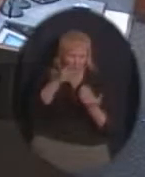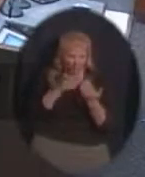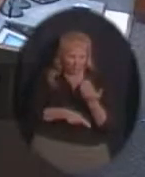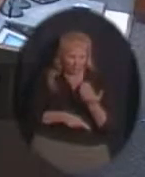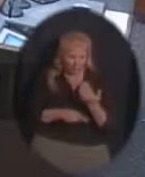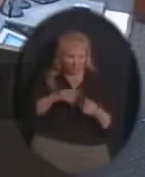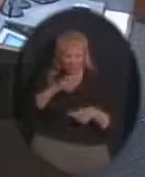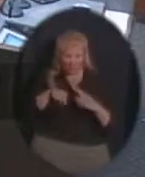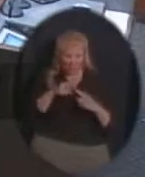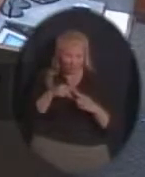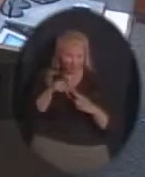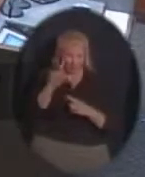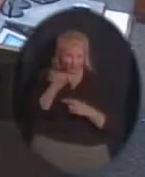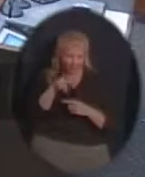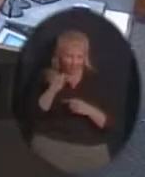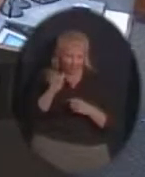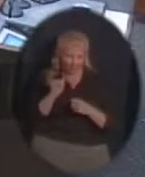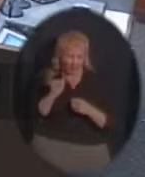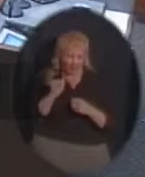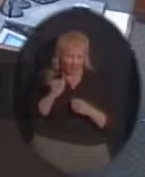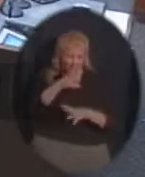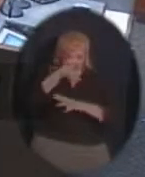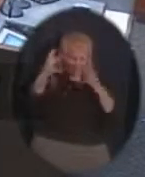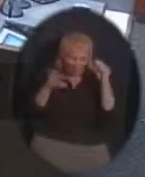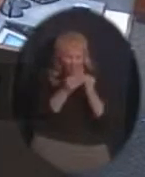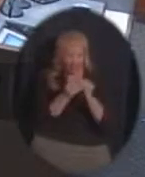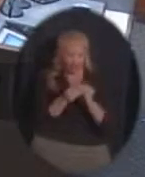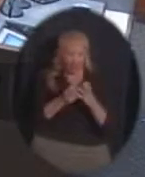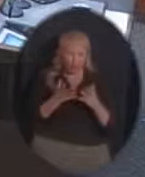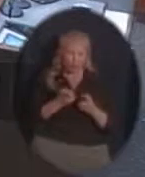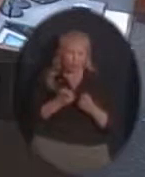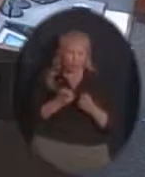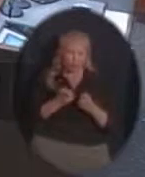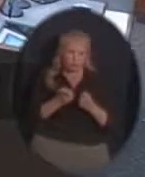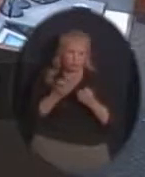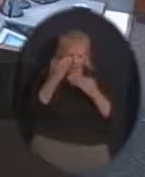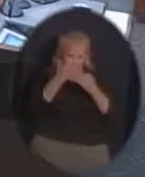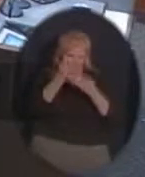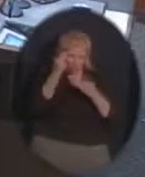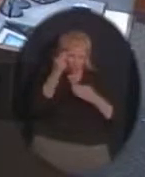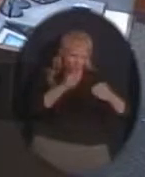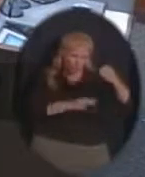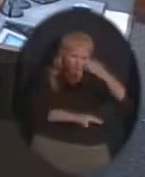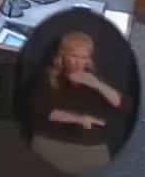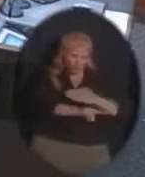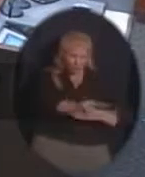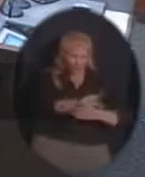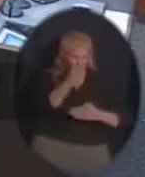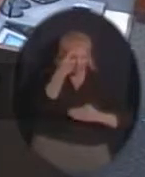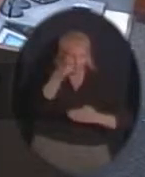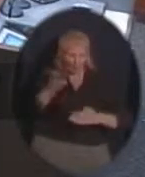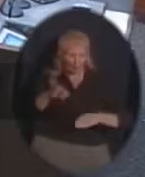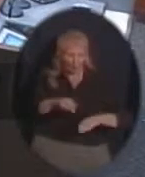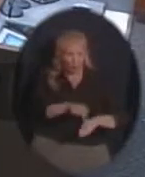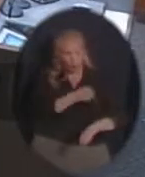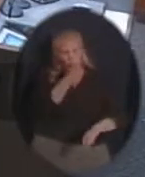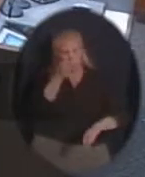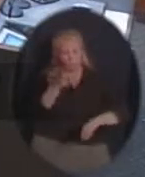it to be slanted toward a long-term acquisition of data. So, because I, once again, I feel very difficult,